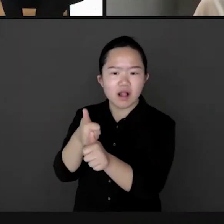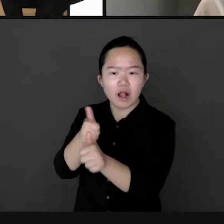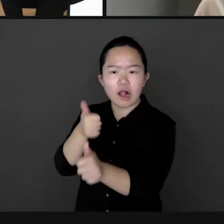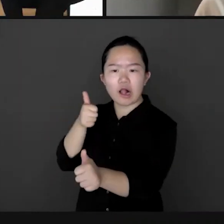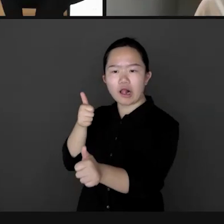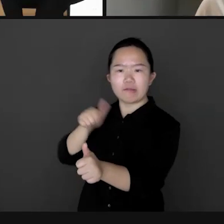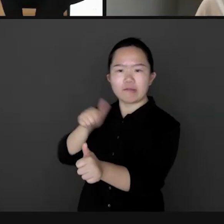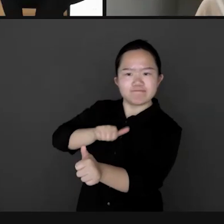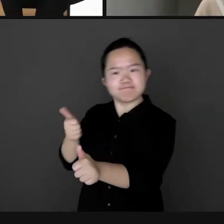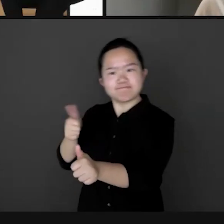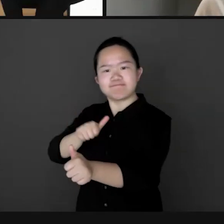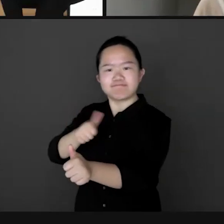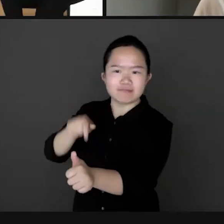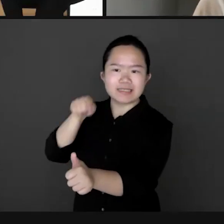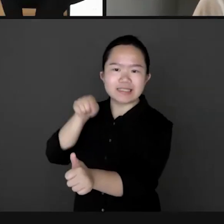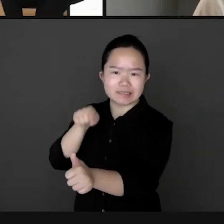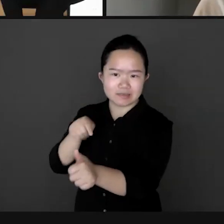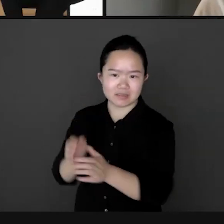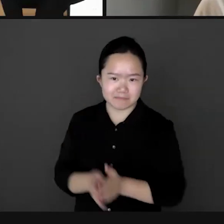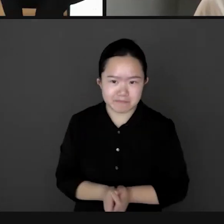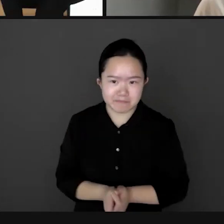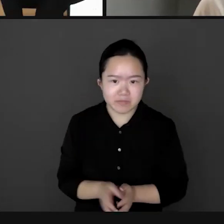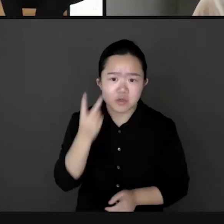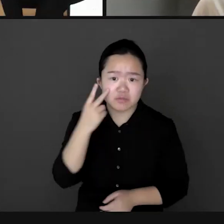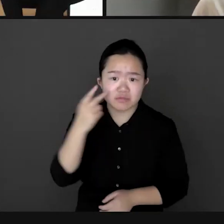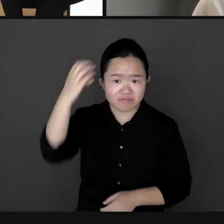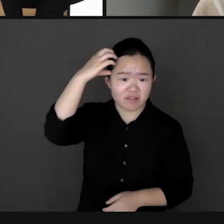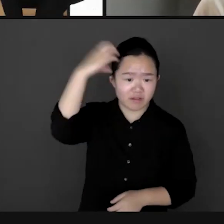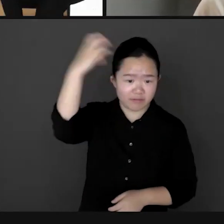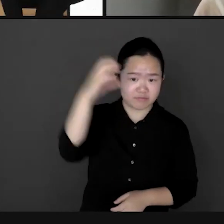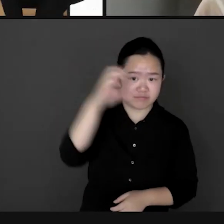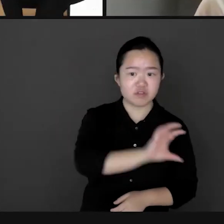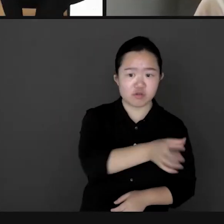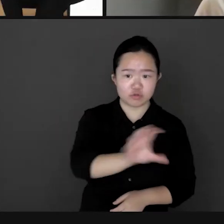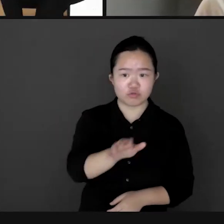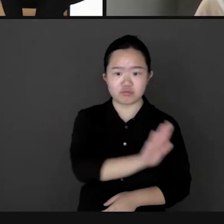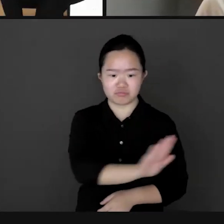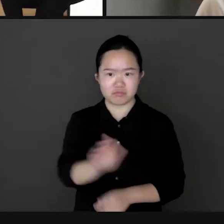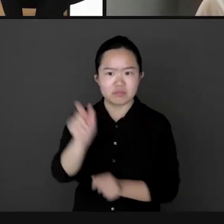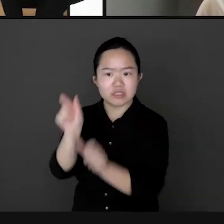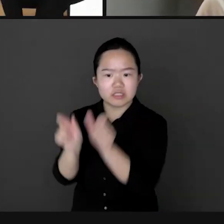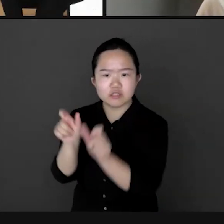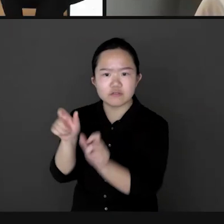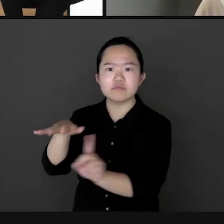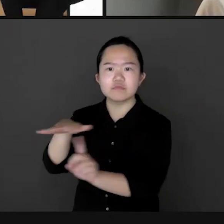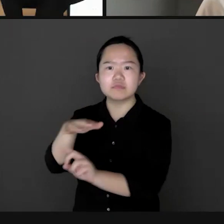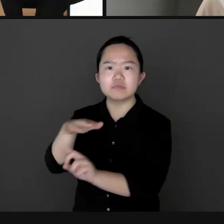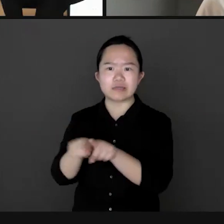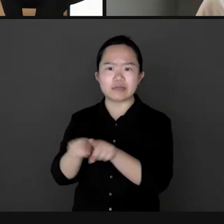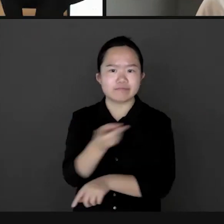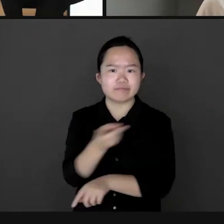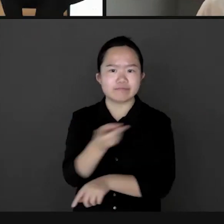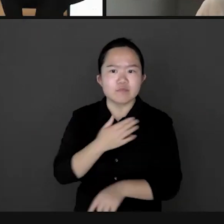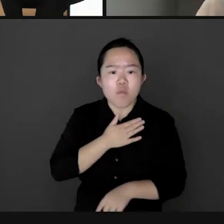the accessibility requirements. So it's a good news that we have close to 700 organizational members from